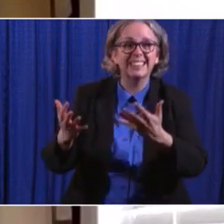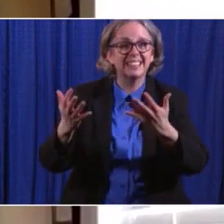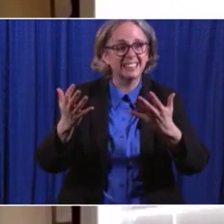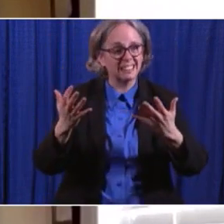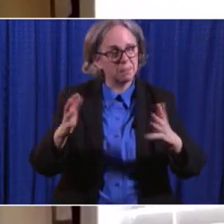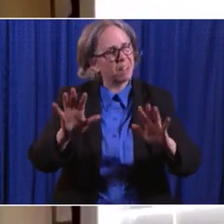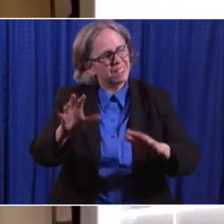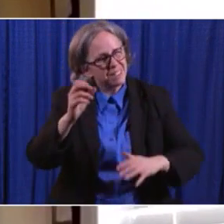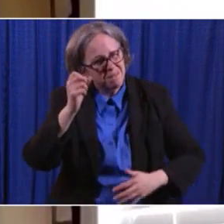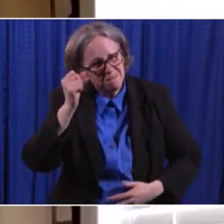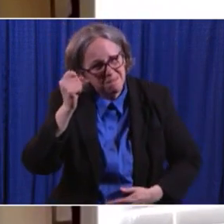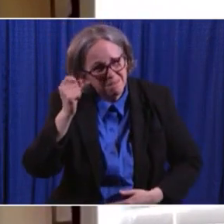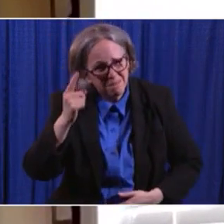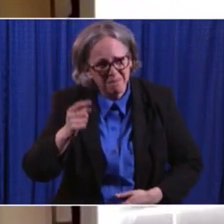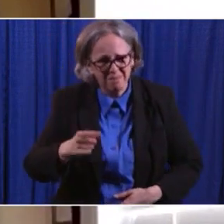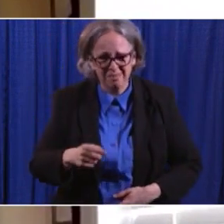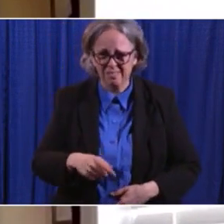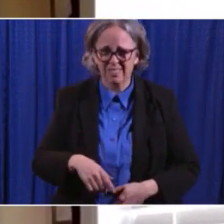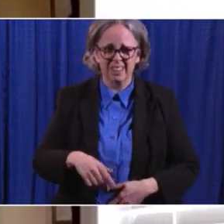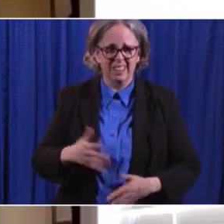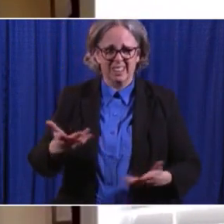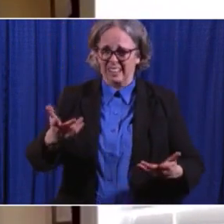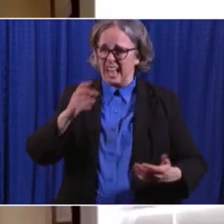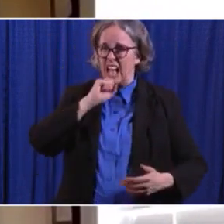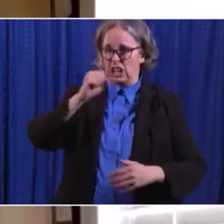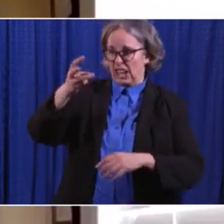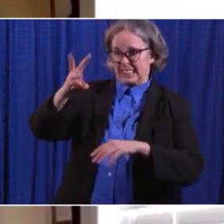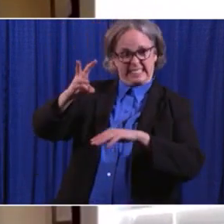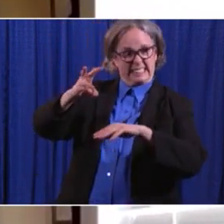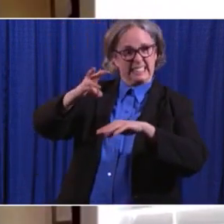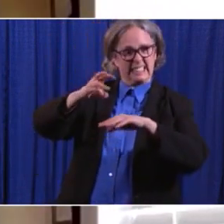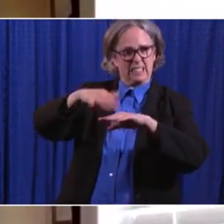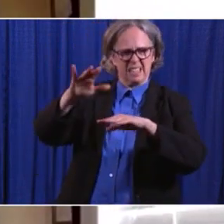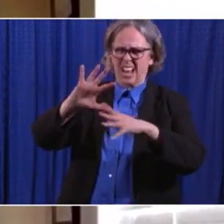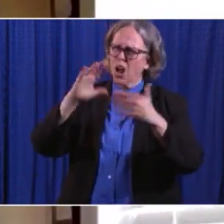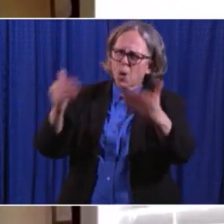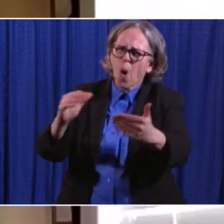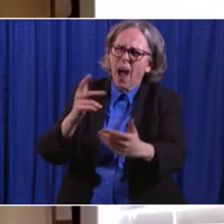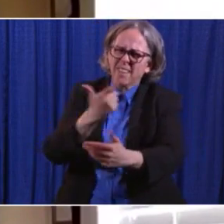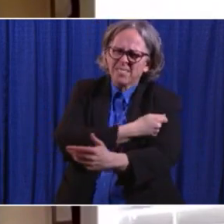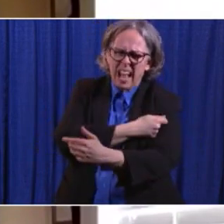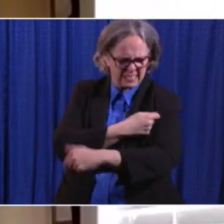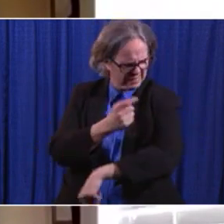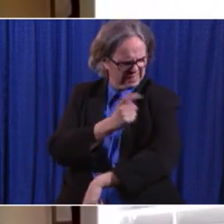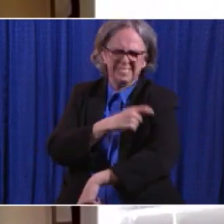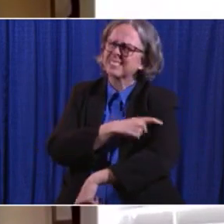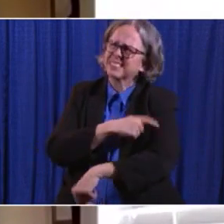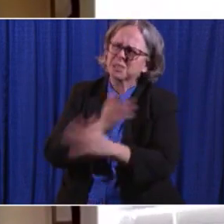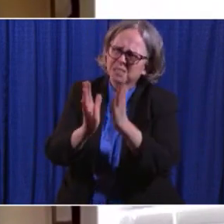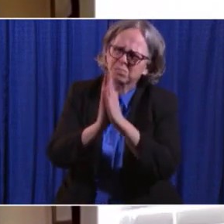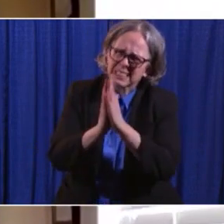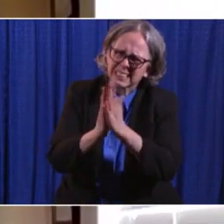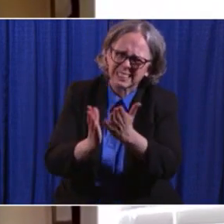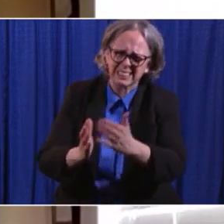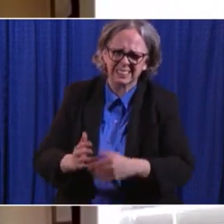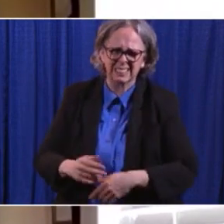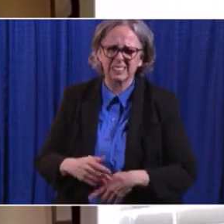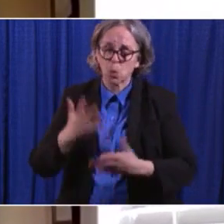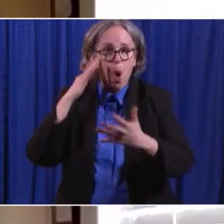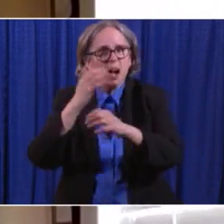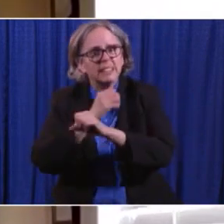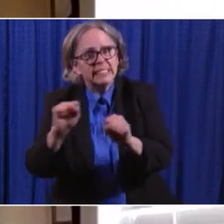just as the governor was highlighting earlier, get vaccinated. Remember, vaccines are safe. Much safer than